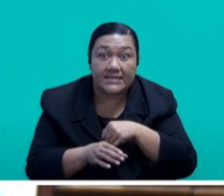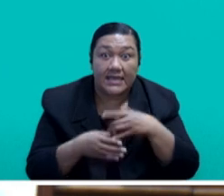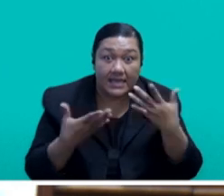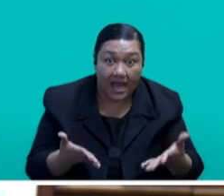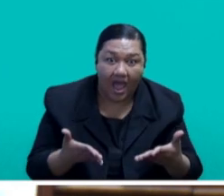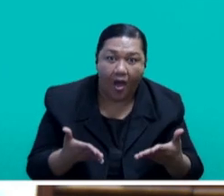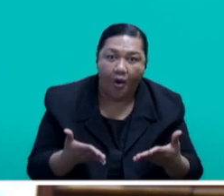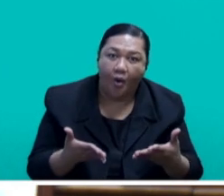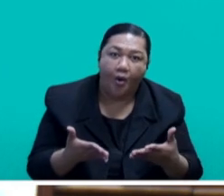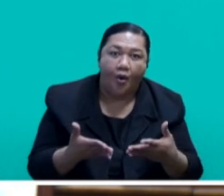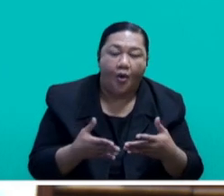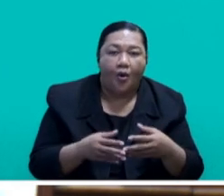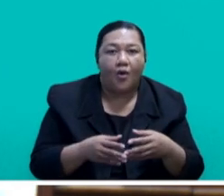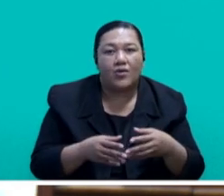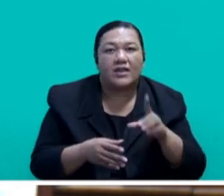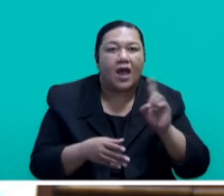exempted.